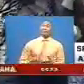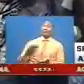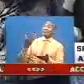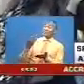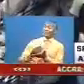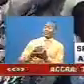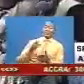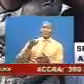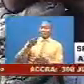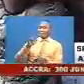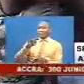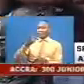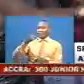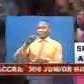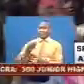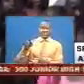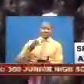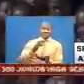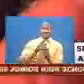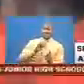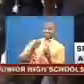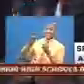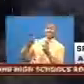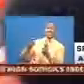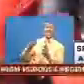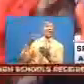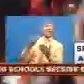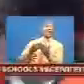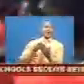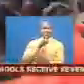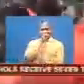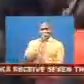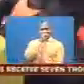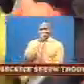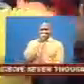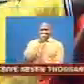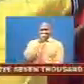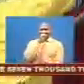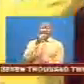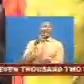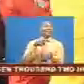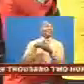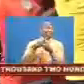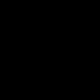event, Nanapa was presented with a trophy, an undisclosed amount of cash, and football kits.